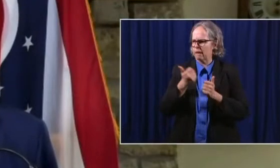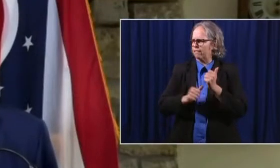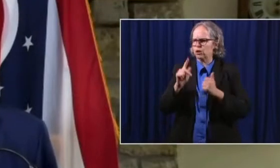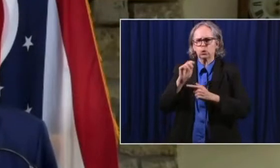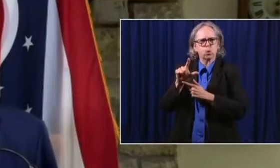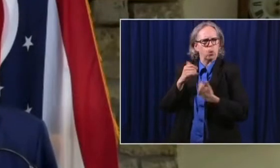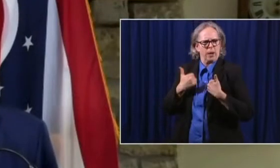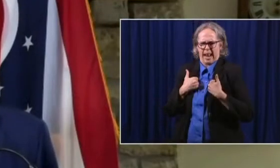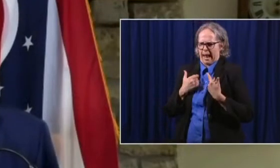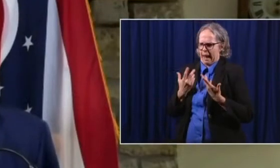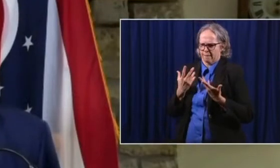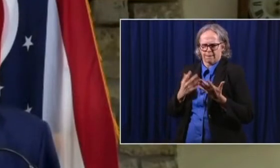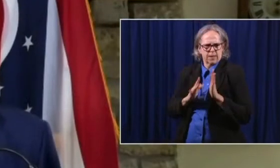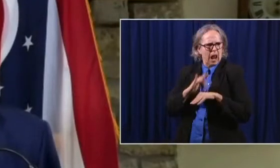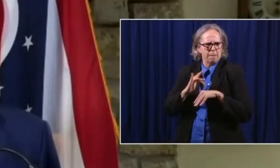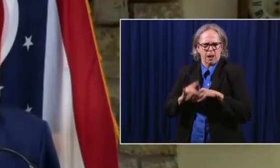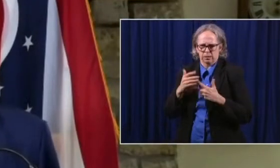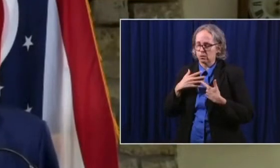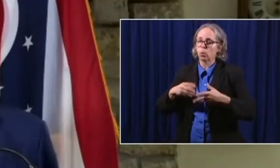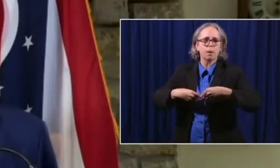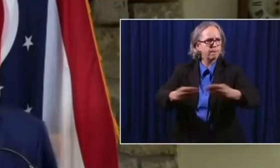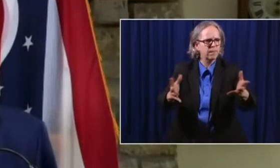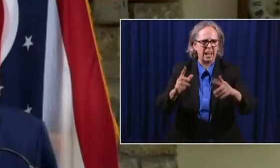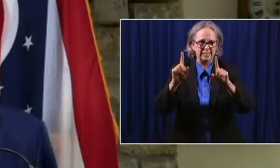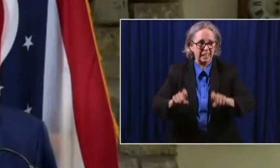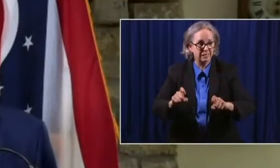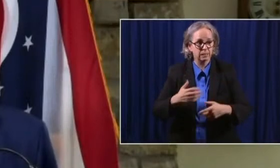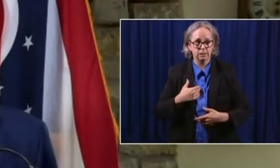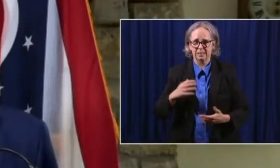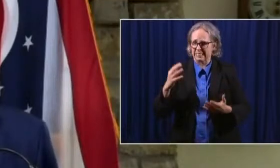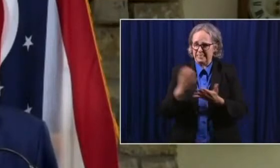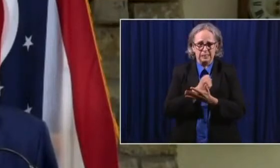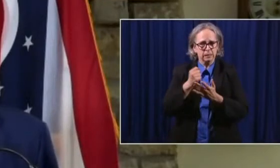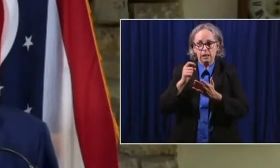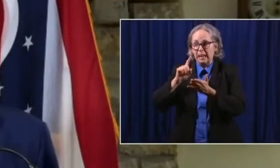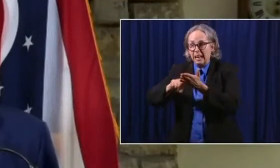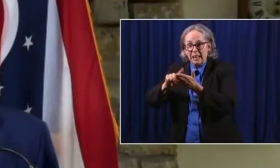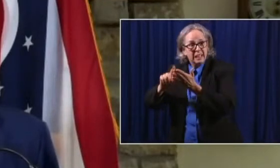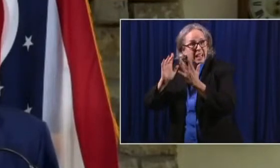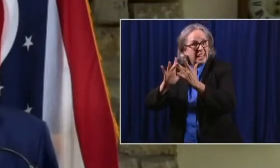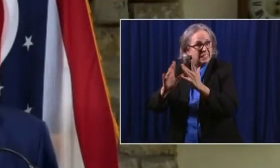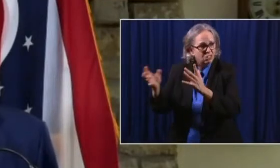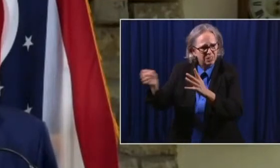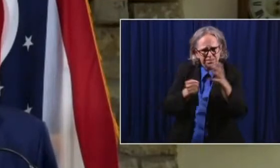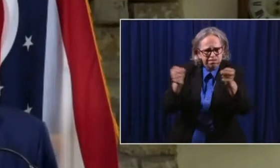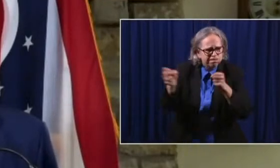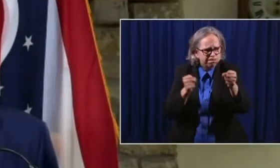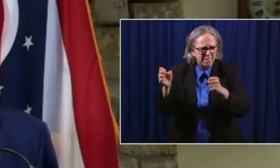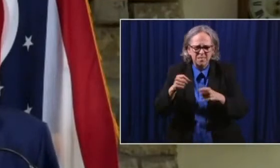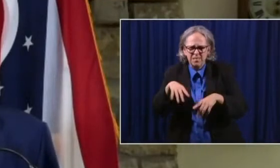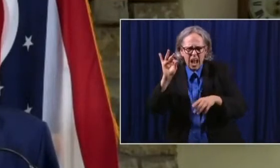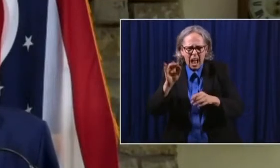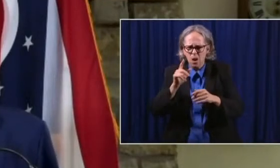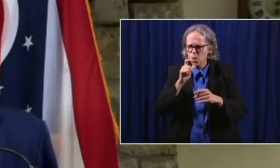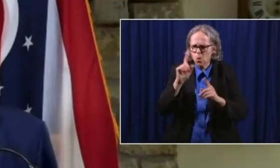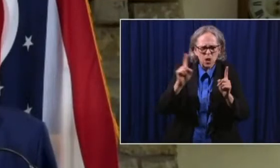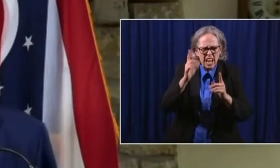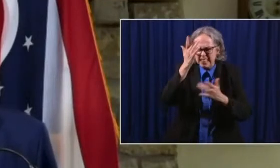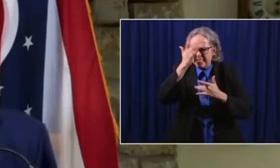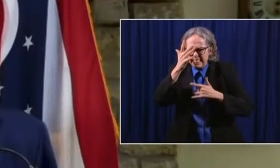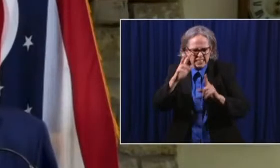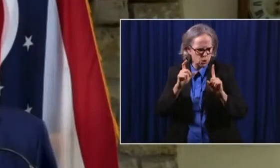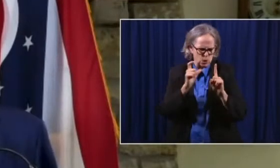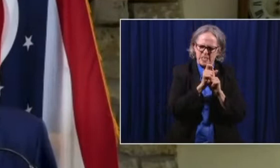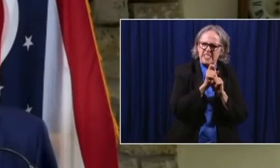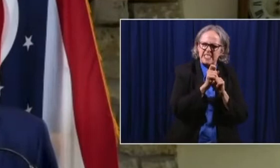to do the testing and then to do the tracing. We got to run this disease down. We got to cut it off, and we got to do